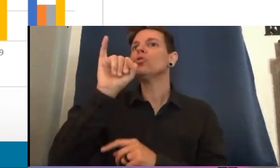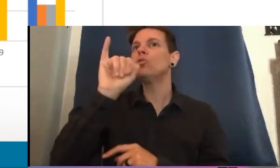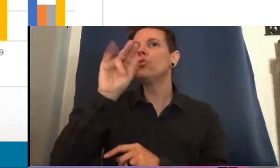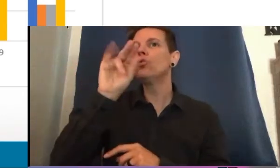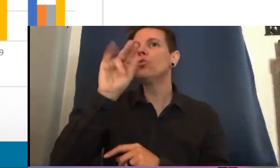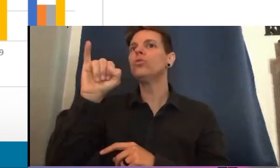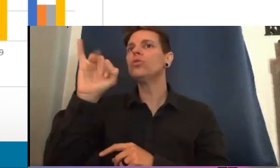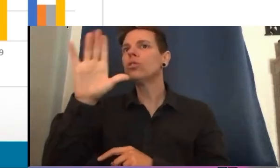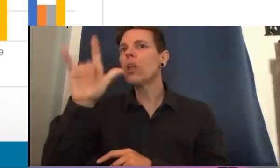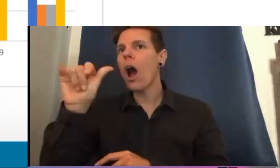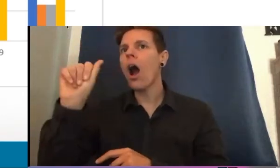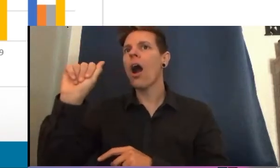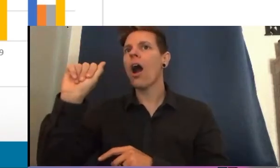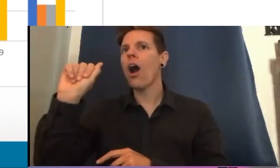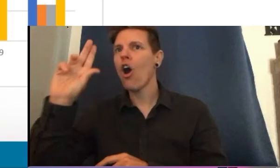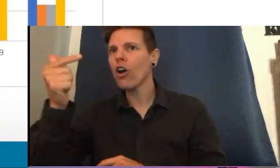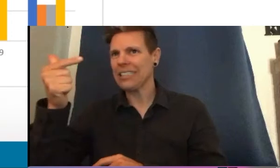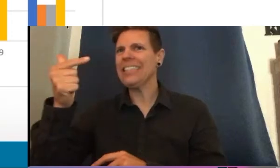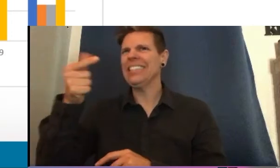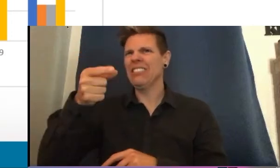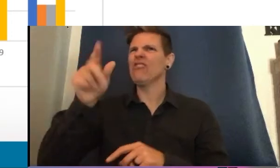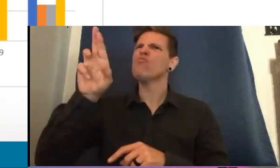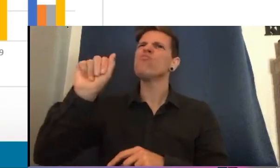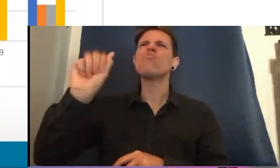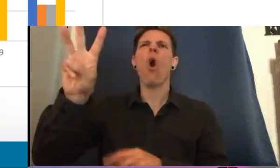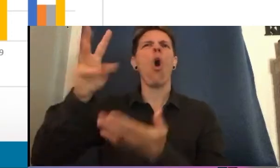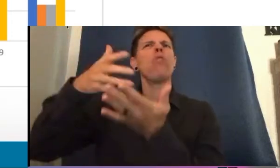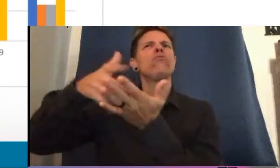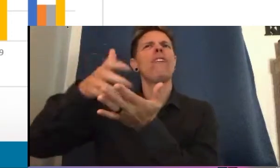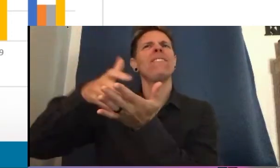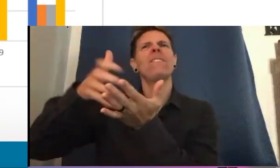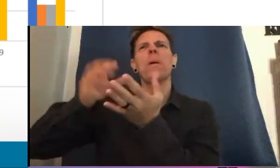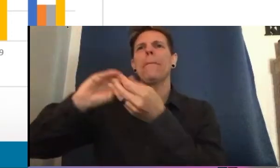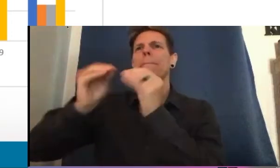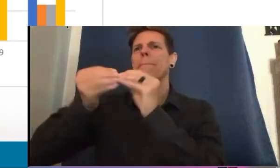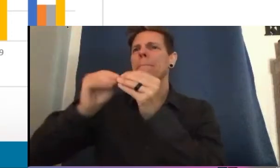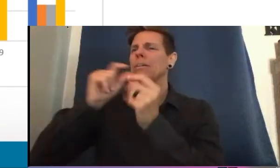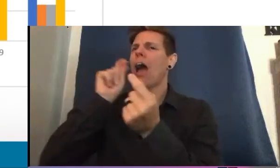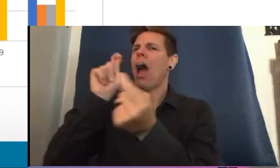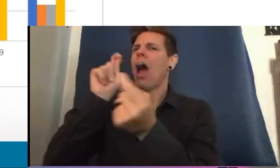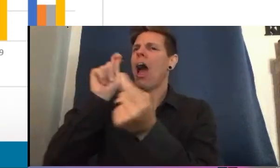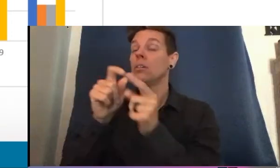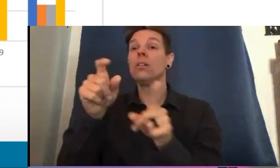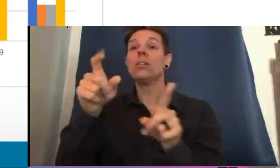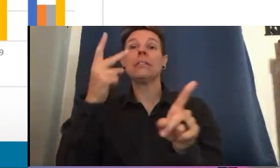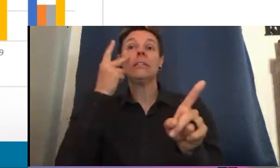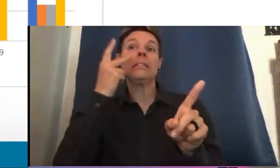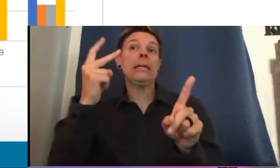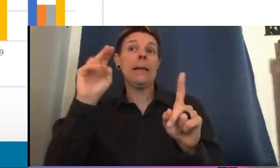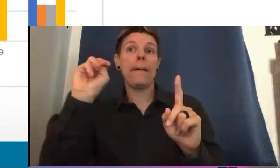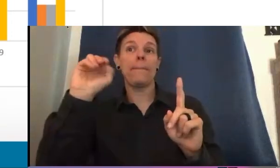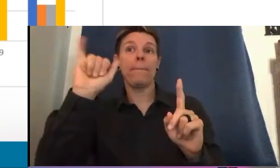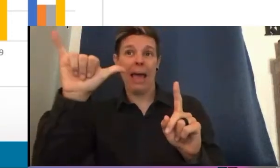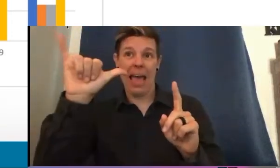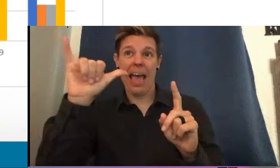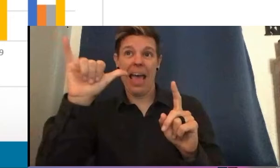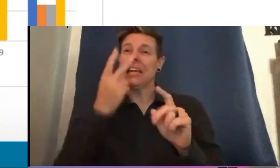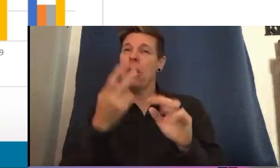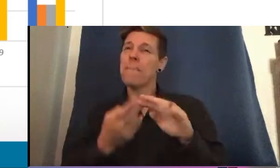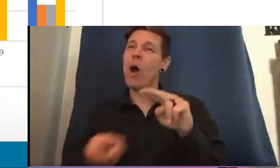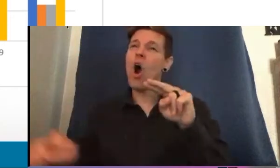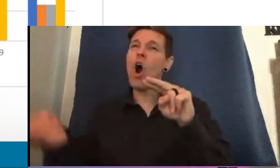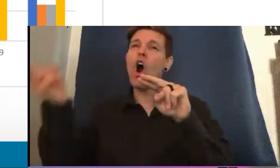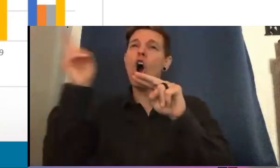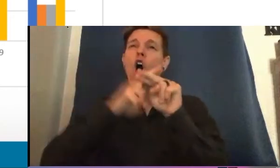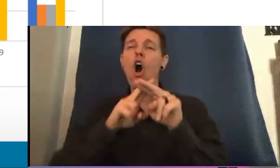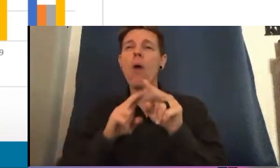admissions. Once again, you can see that if we look at May, you can see the numbers were higher, and the other